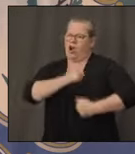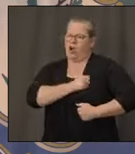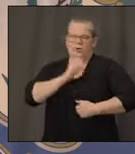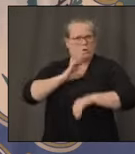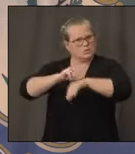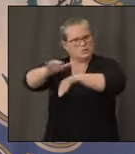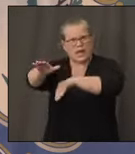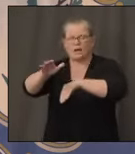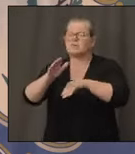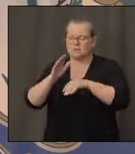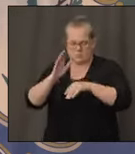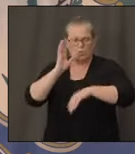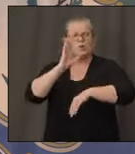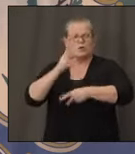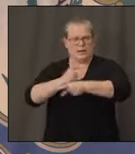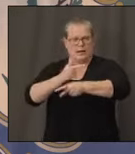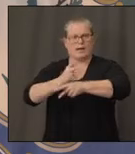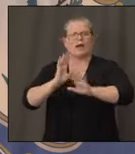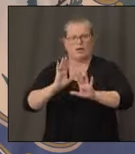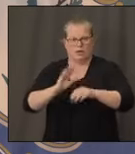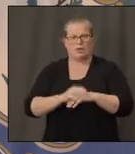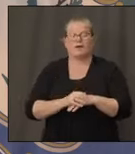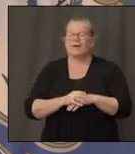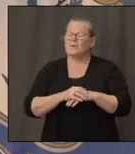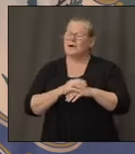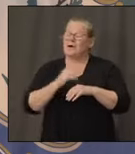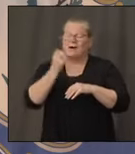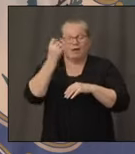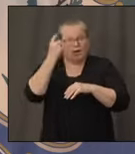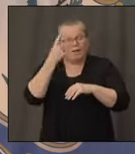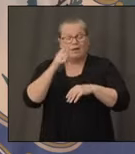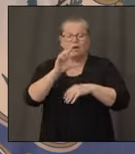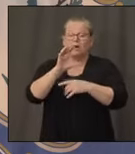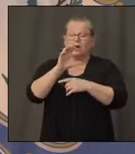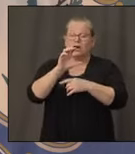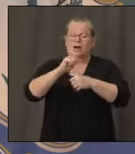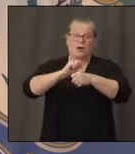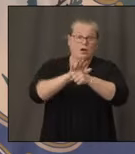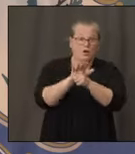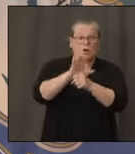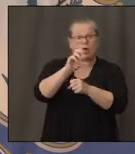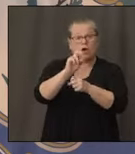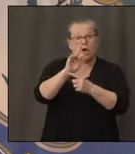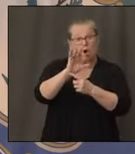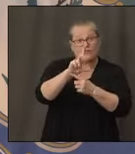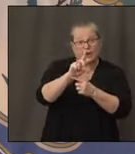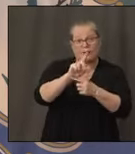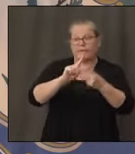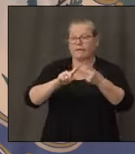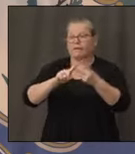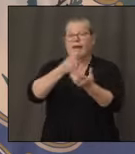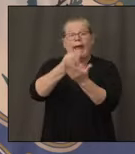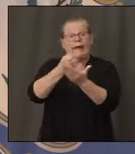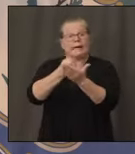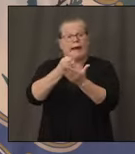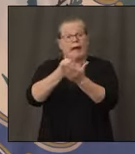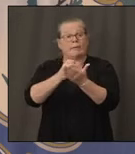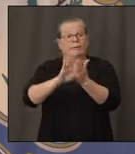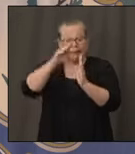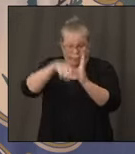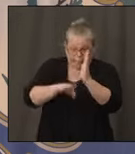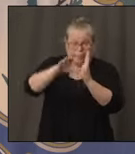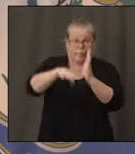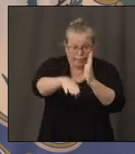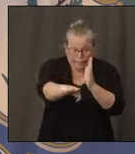top of COVID, on top of the economic uncertainty, on top of the electric bills you got last week, all of a sudden your power's not on and